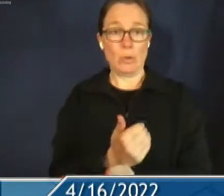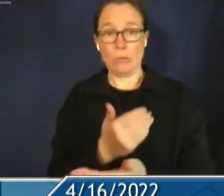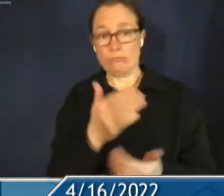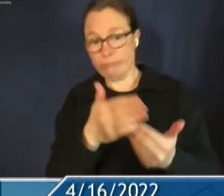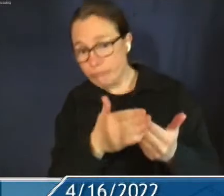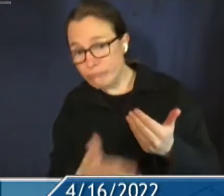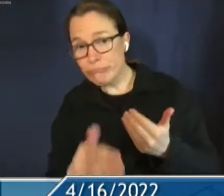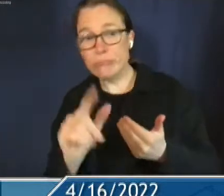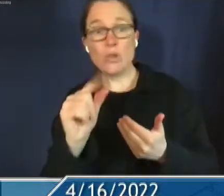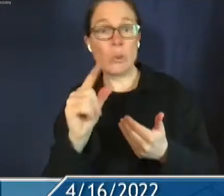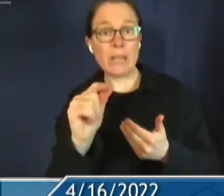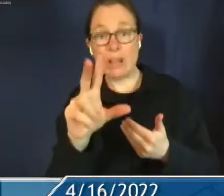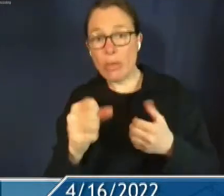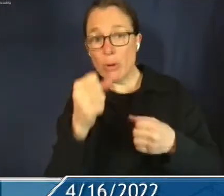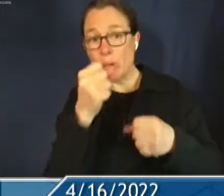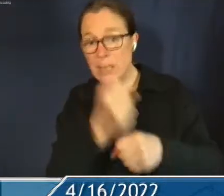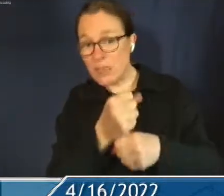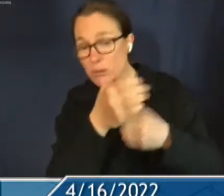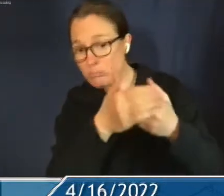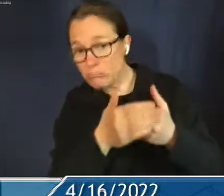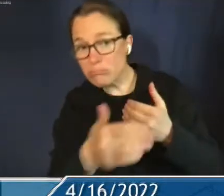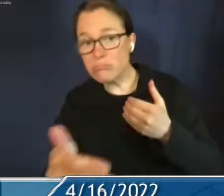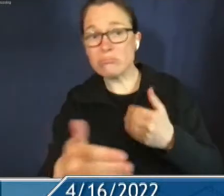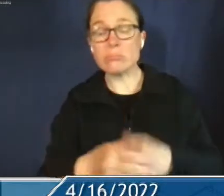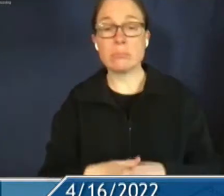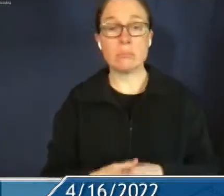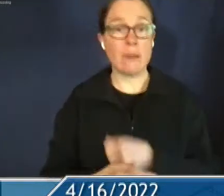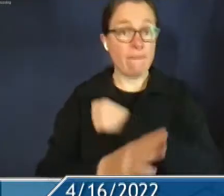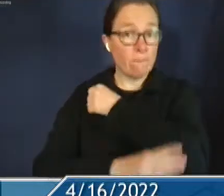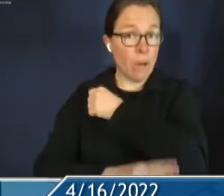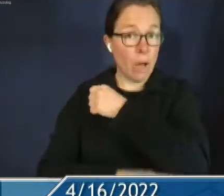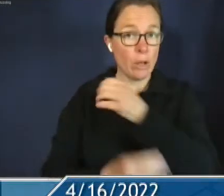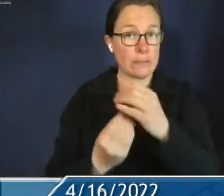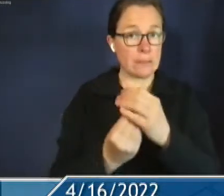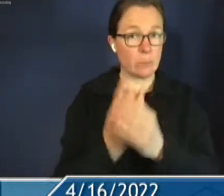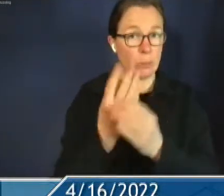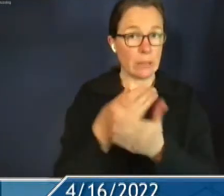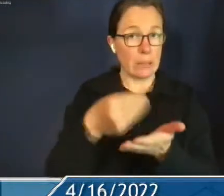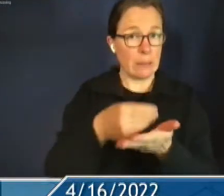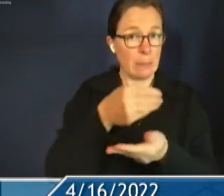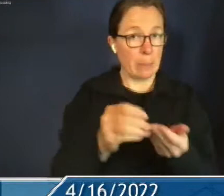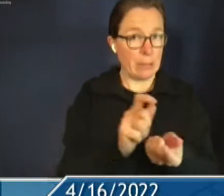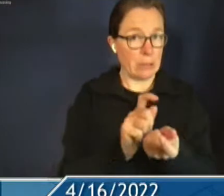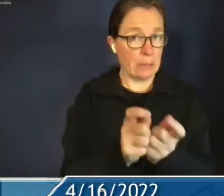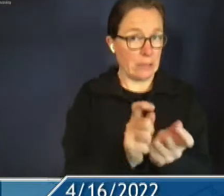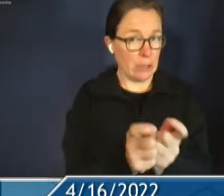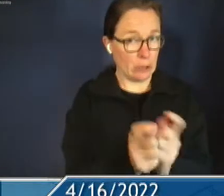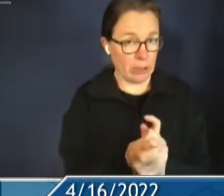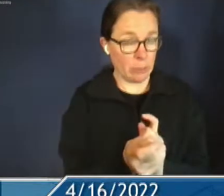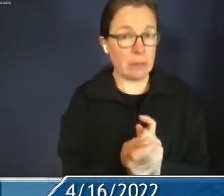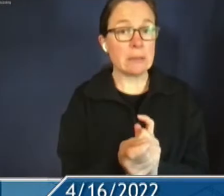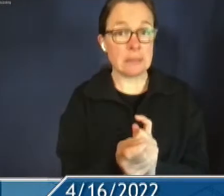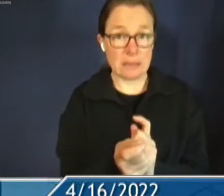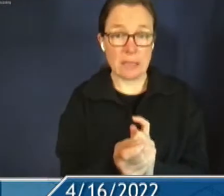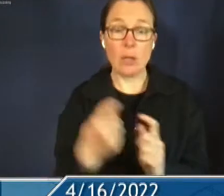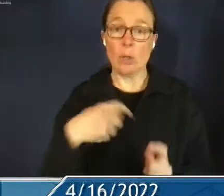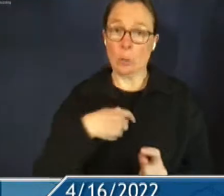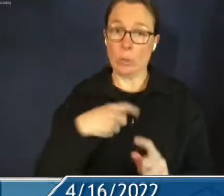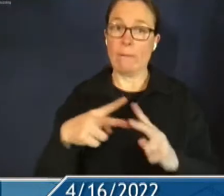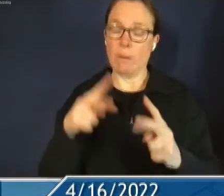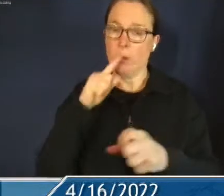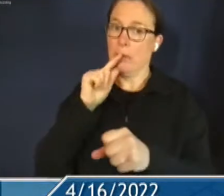now. In our fall and spring budget adjustments, as some of my colleagues have noted, we made significant investments to